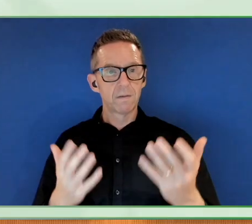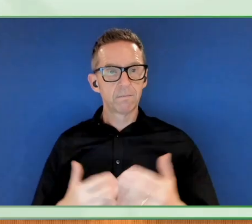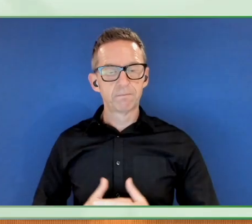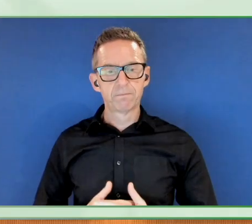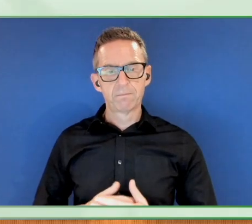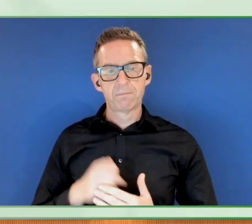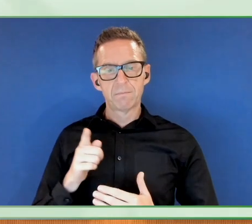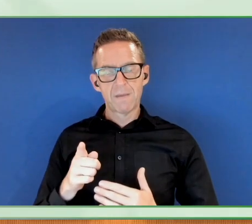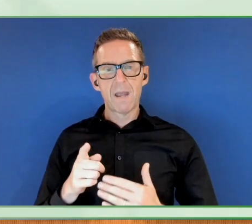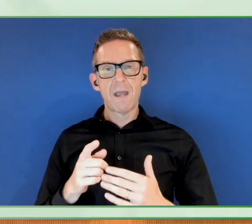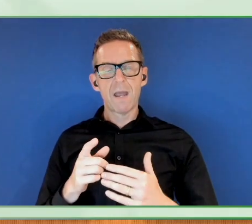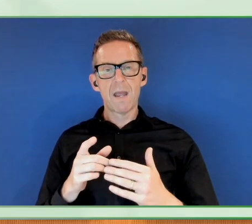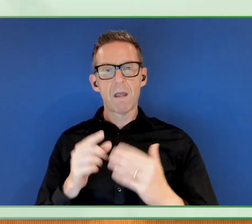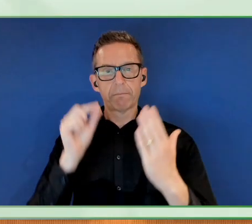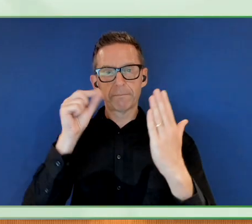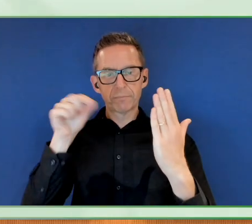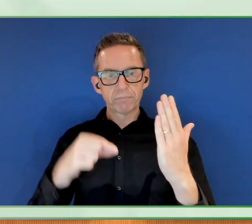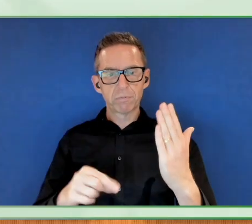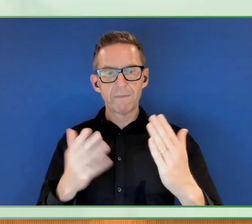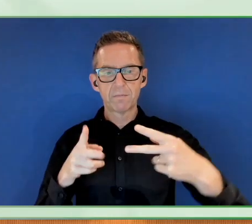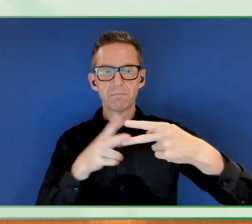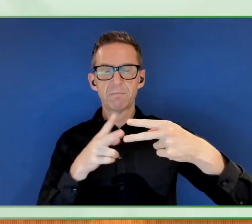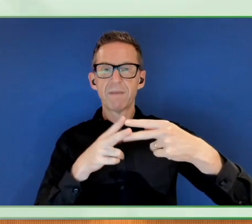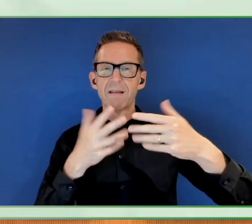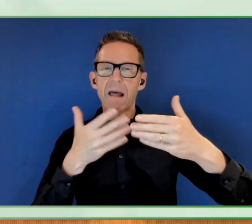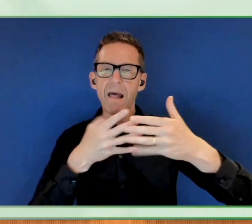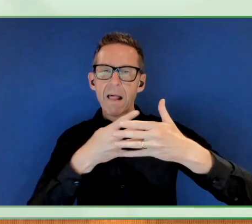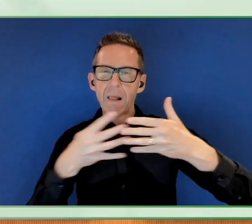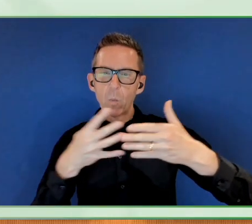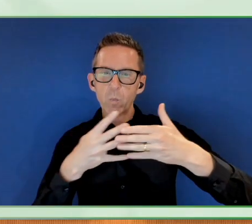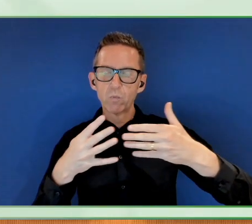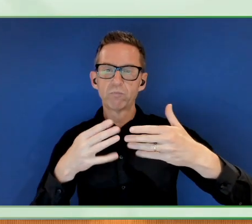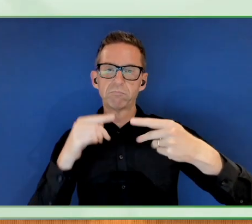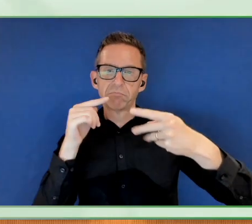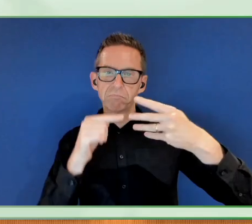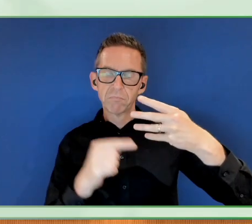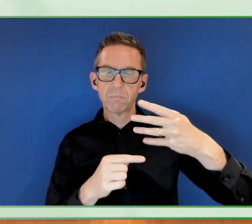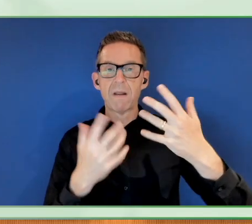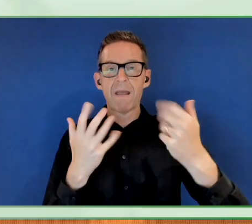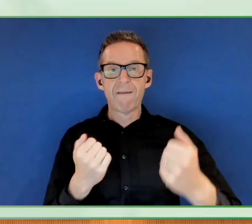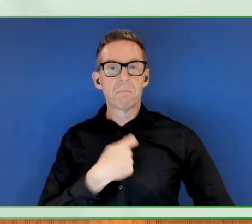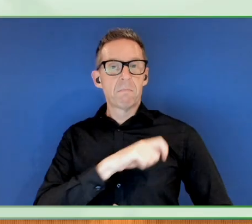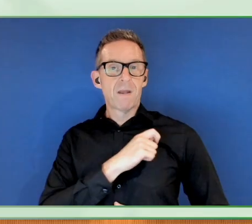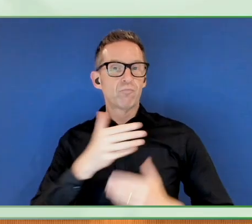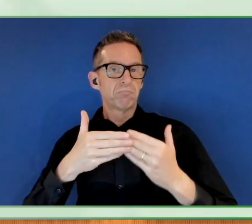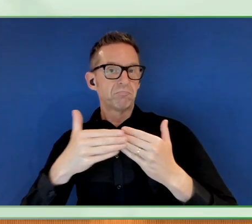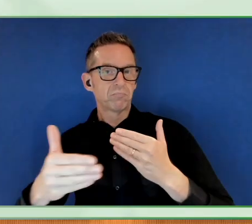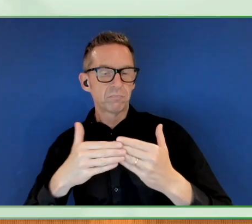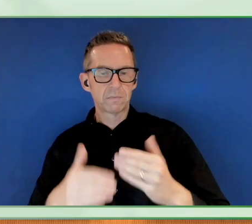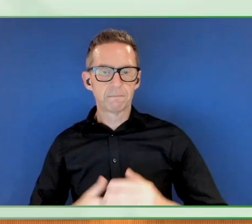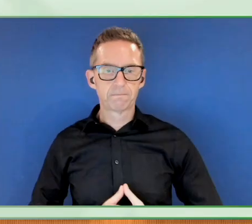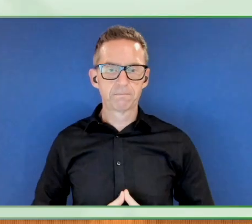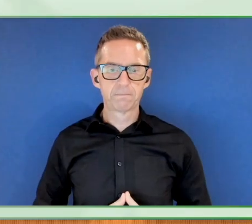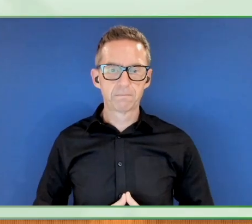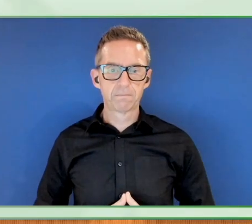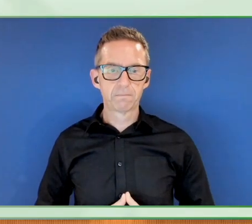and Spanish is coming soon. And we certify strictly the WCAG criteria 2.2,